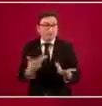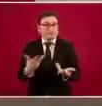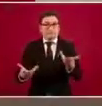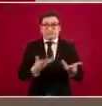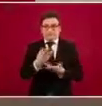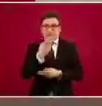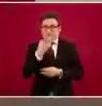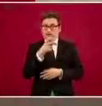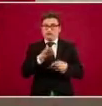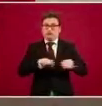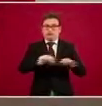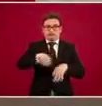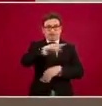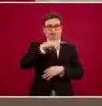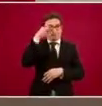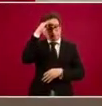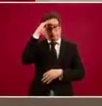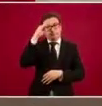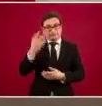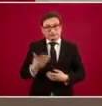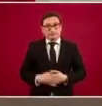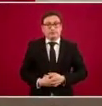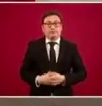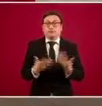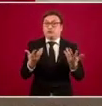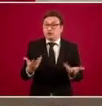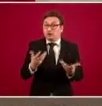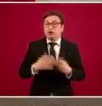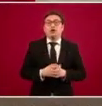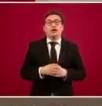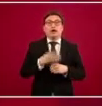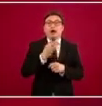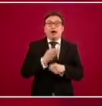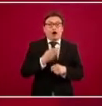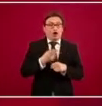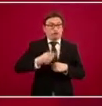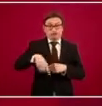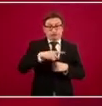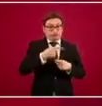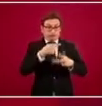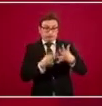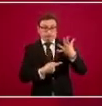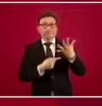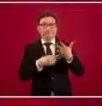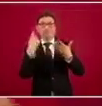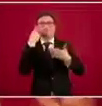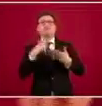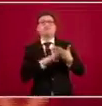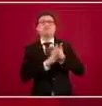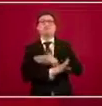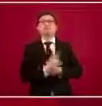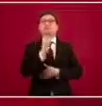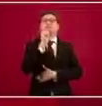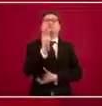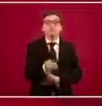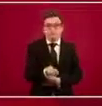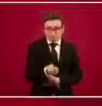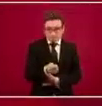to my family, what then? This is also an important question. So the measures, the precautions